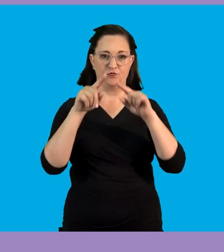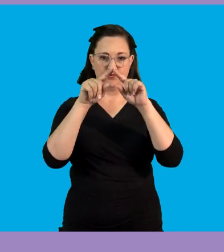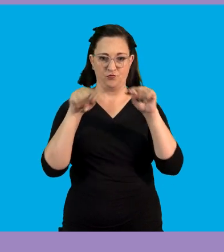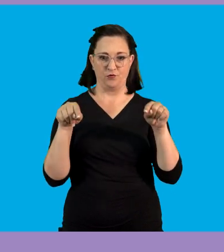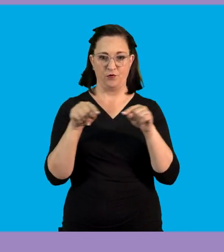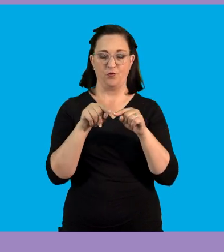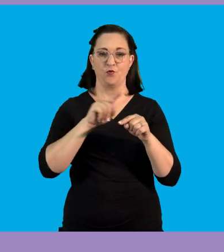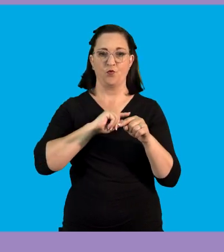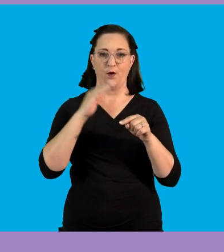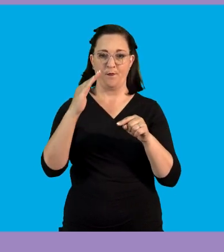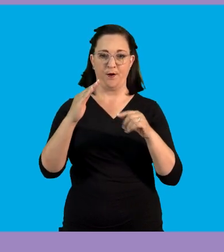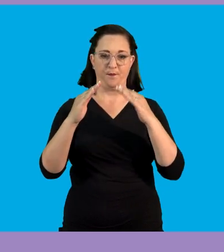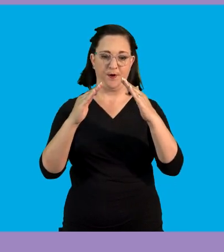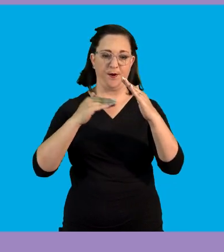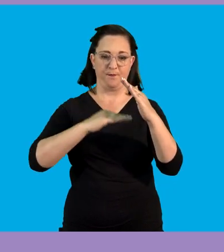sides are equal.